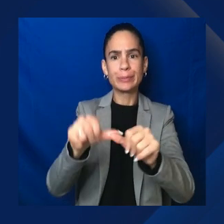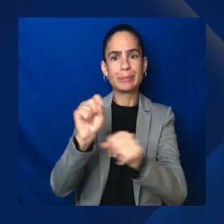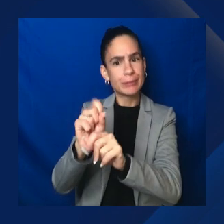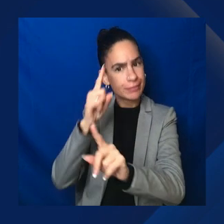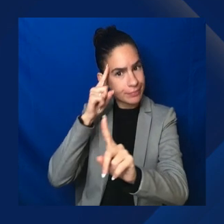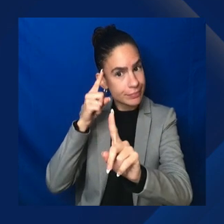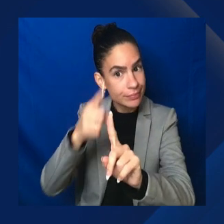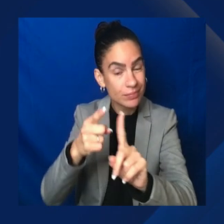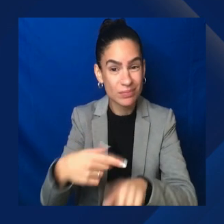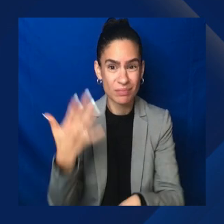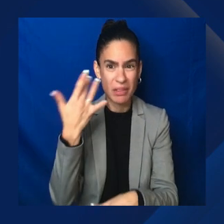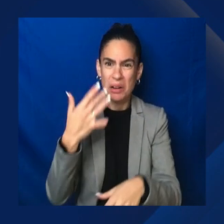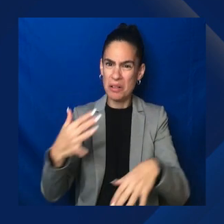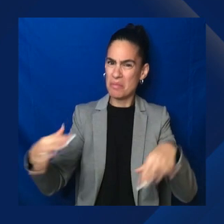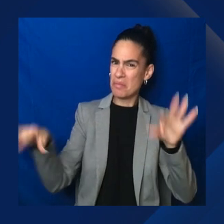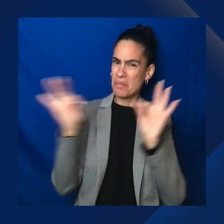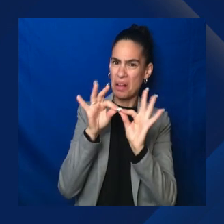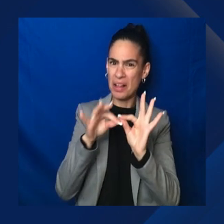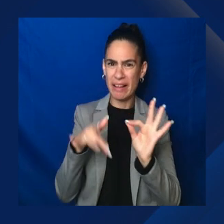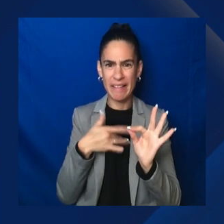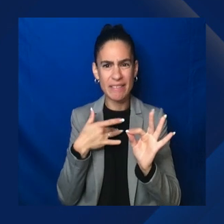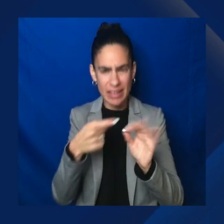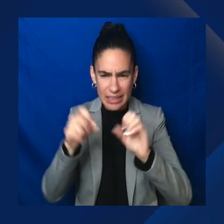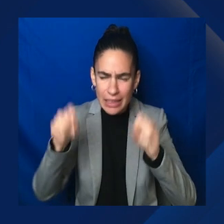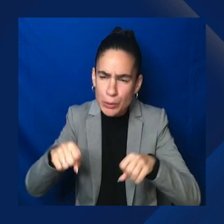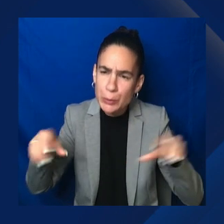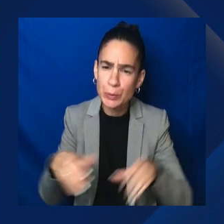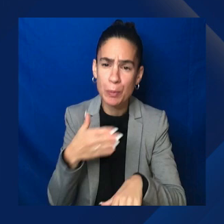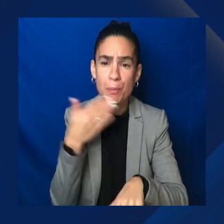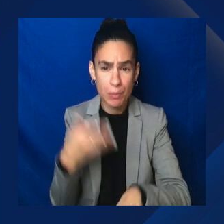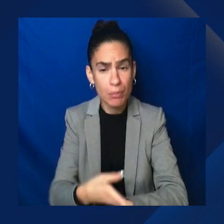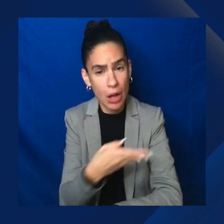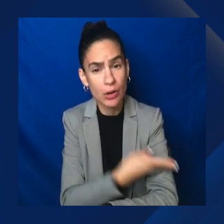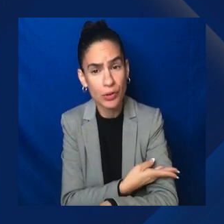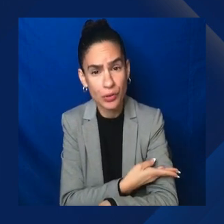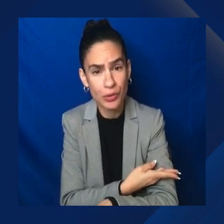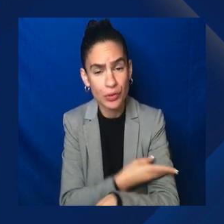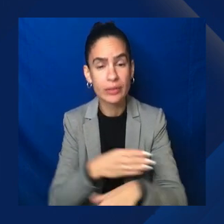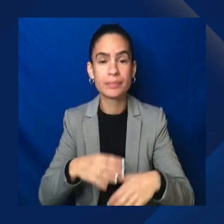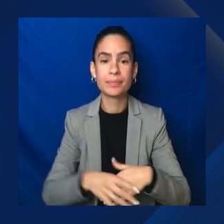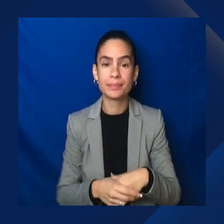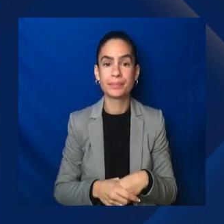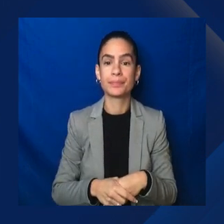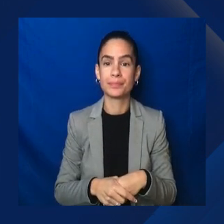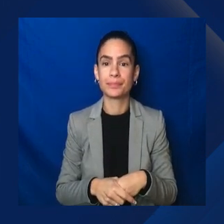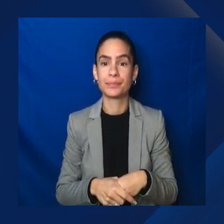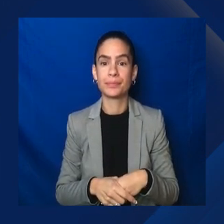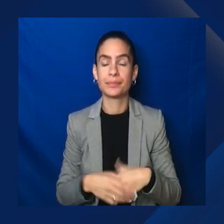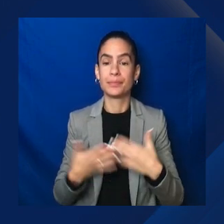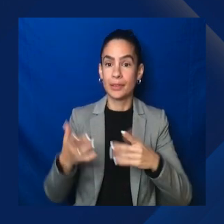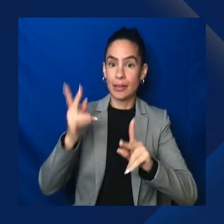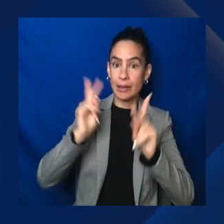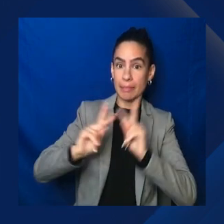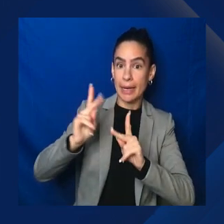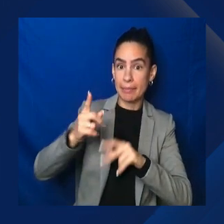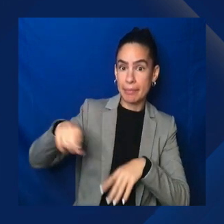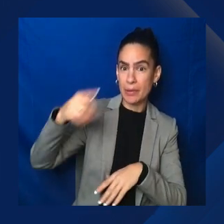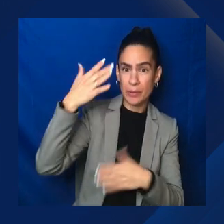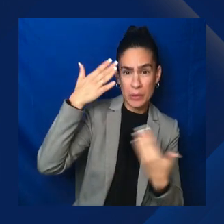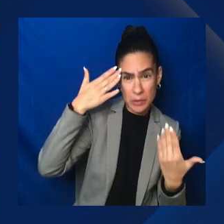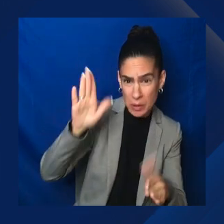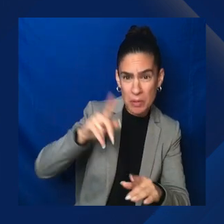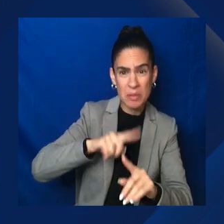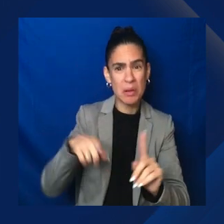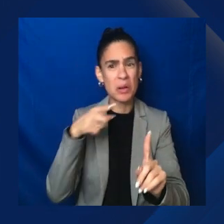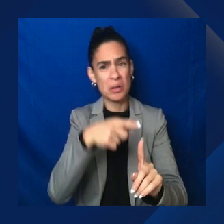more. Well, and people may not know, but you really do walk your talk in every way, because I happen to